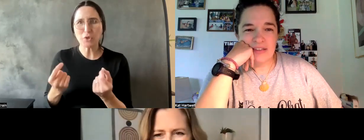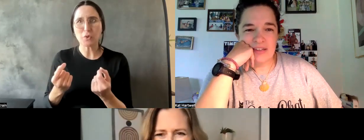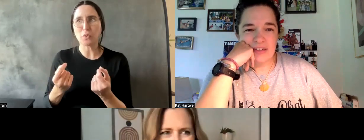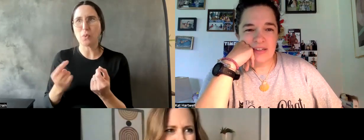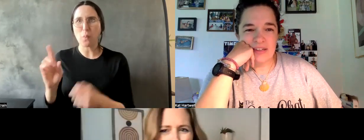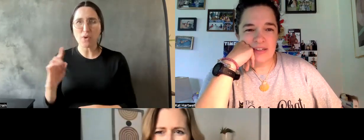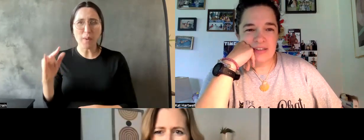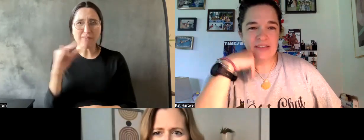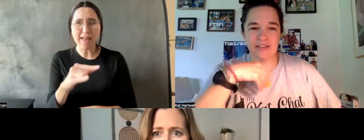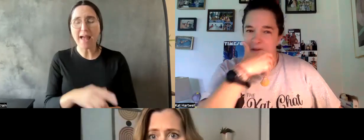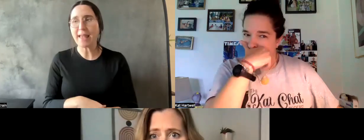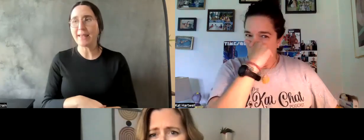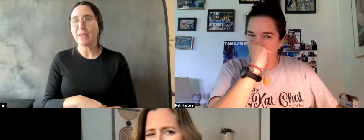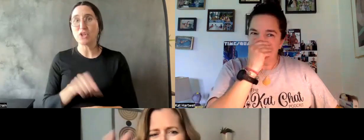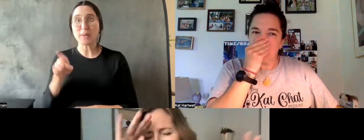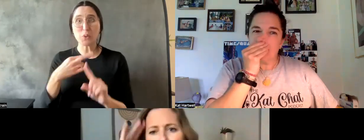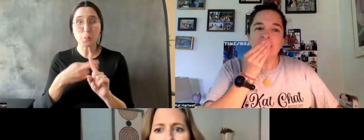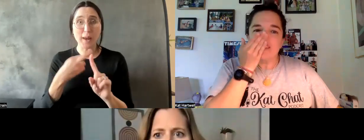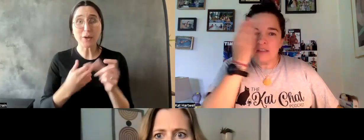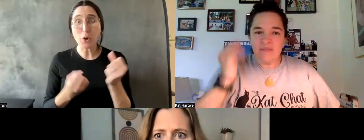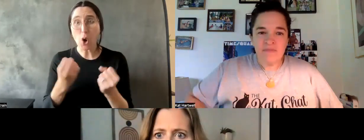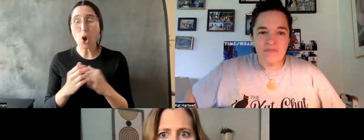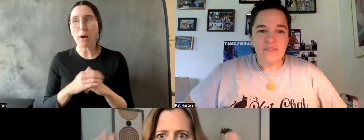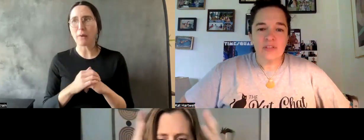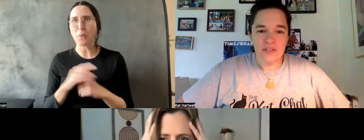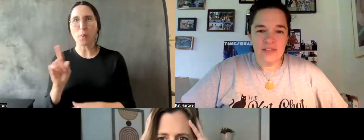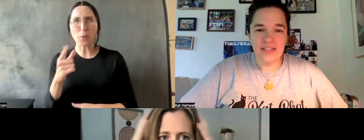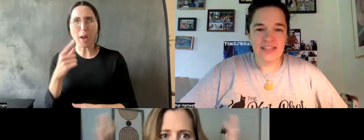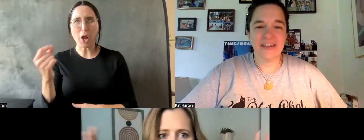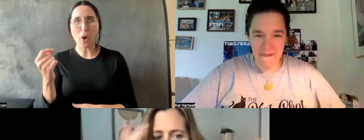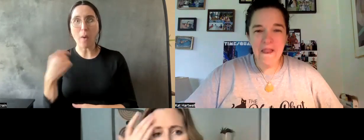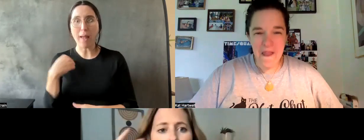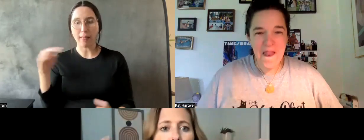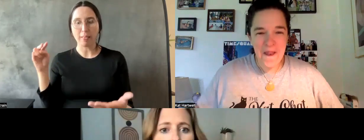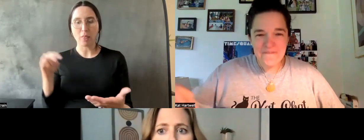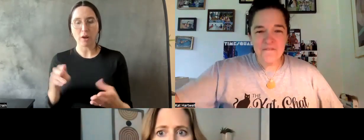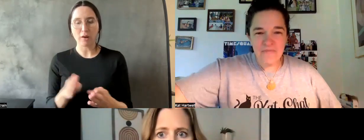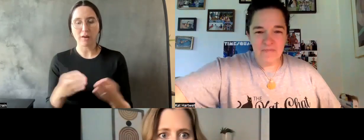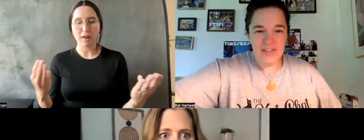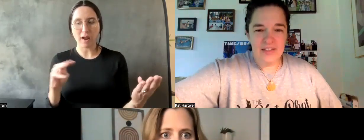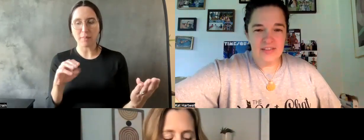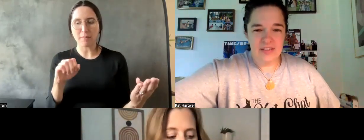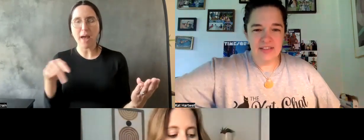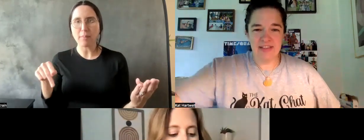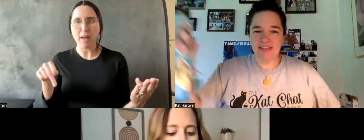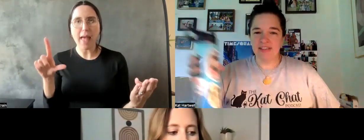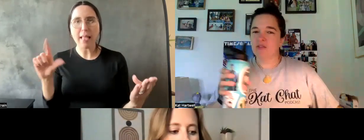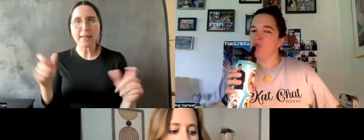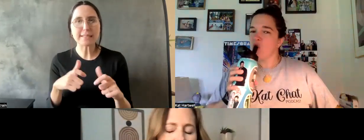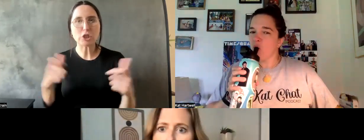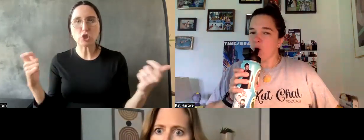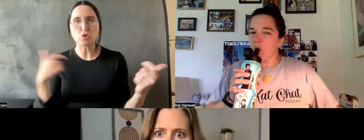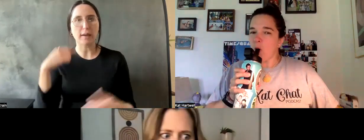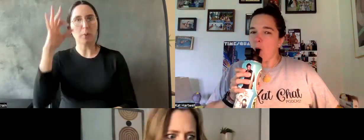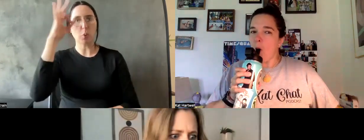I don't even realize how big LA is. And I'm looking at a map. I'm like, I don't know what I'm doing. And people